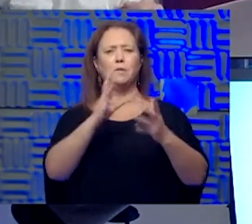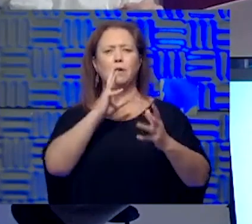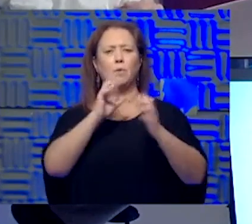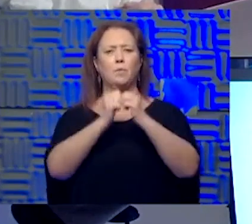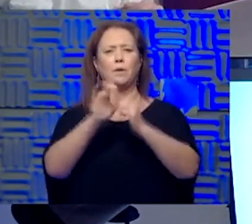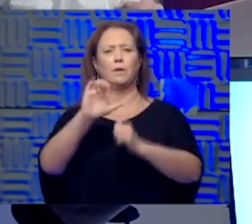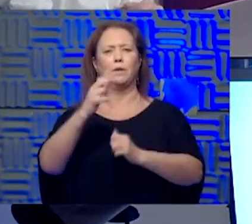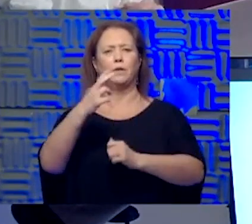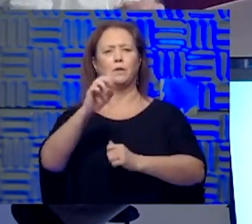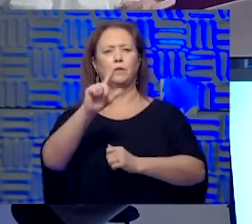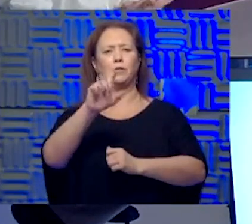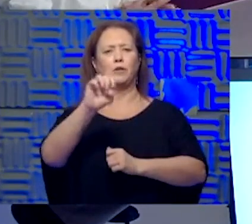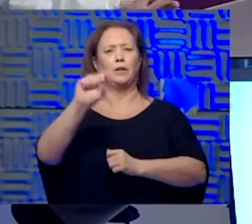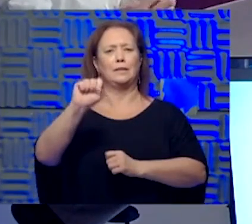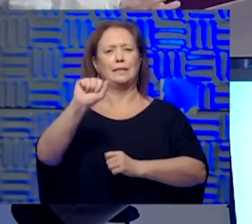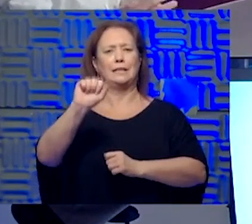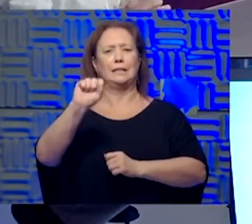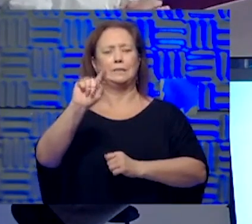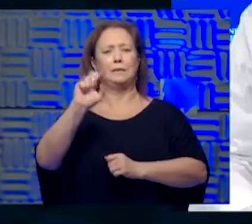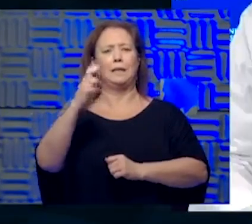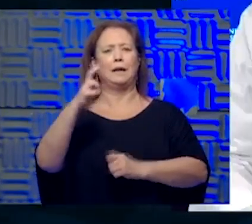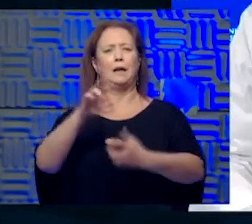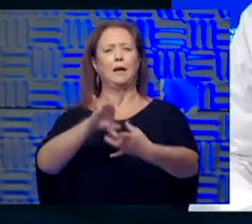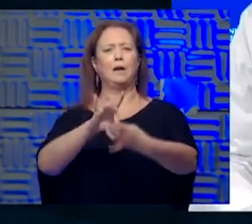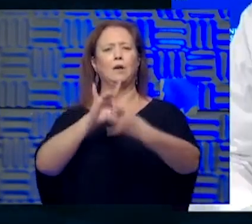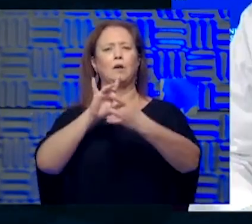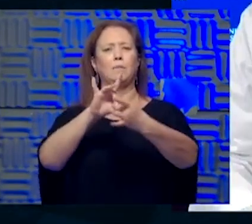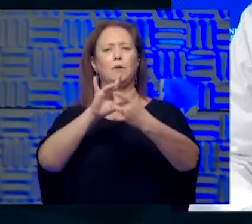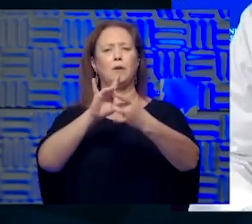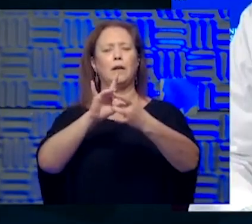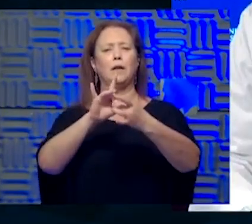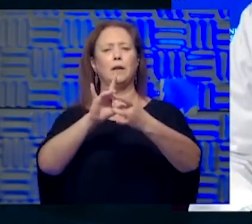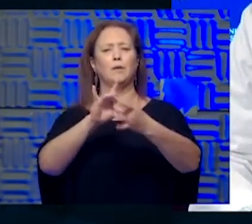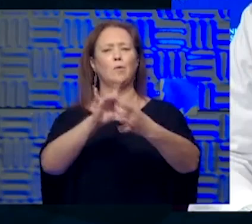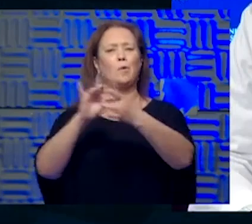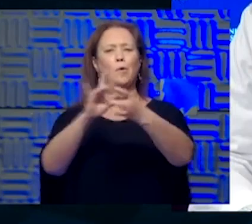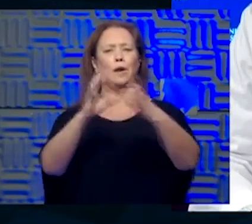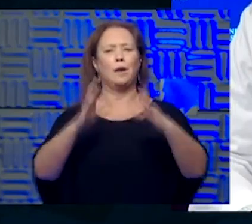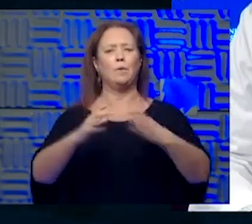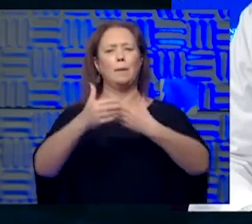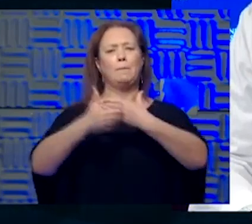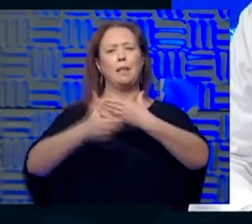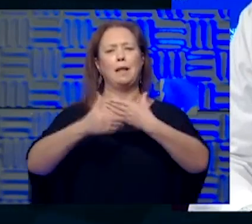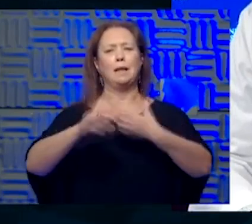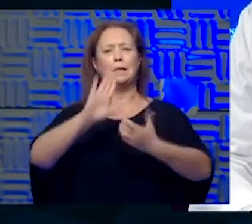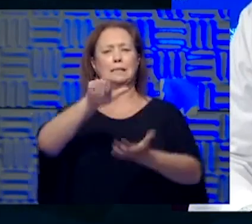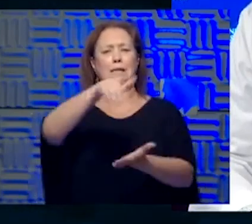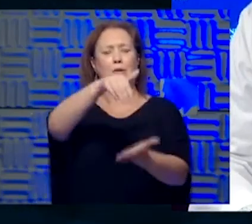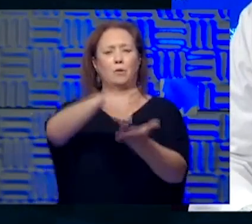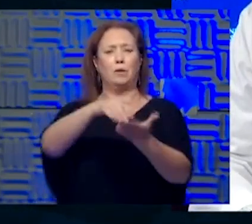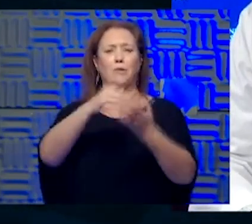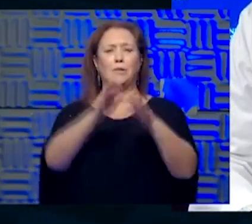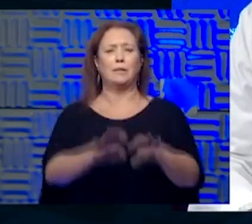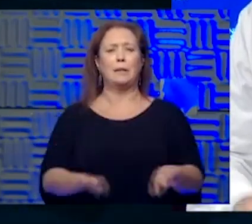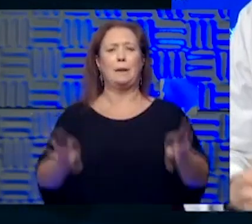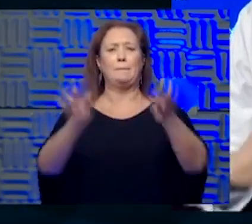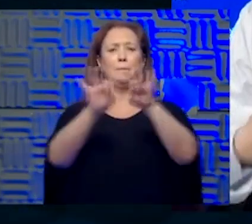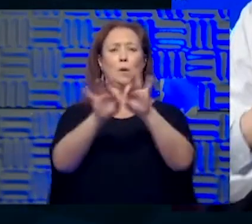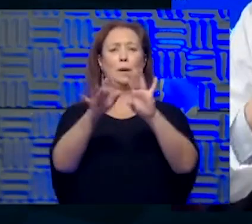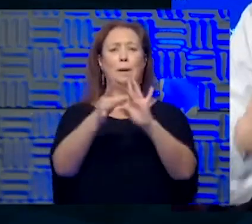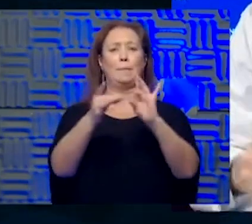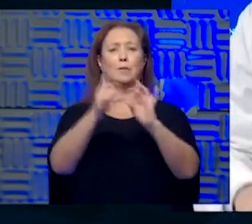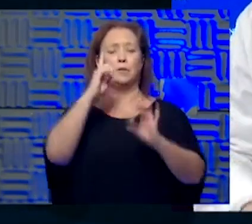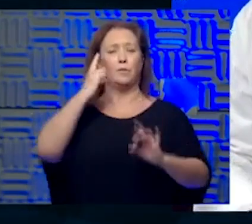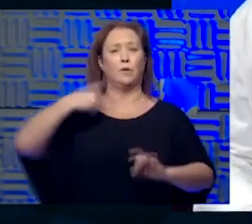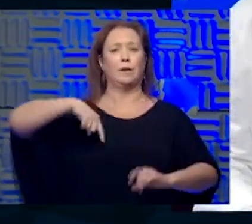Smith. Chelsea is an outreach and communications coordinator with our Community Blood Center. Chelsea has a really important message for us today. As you know,